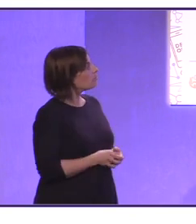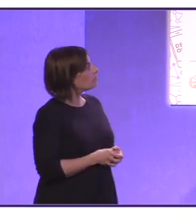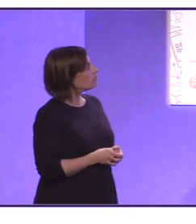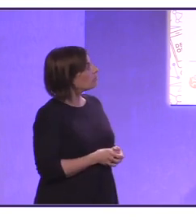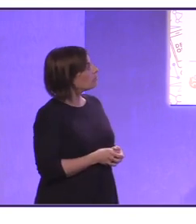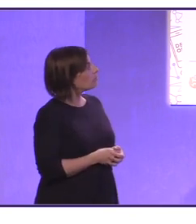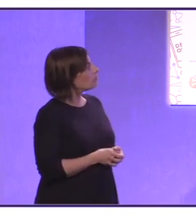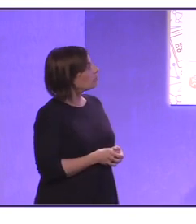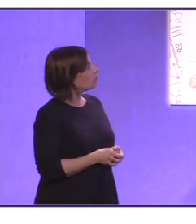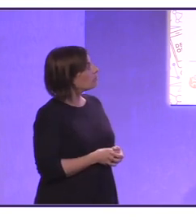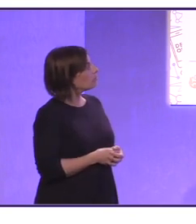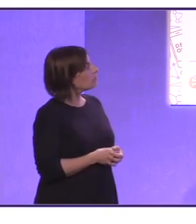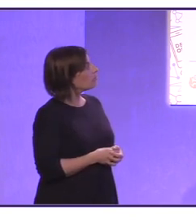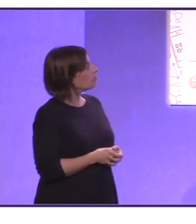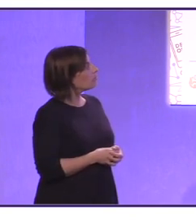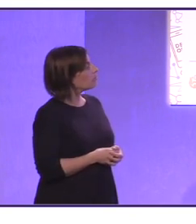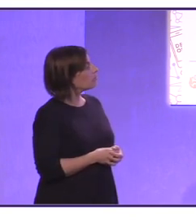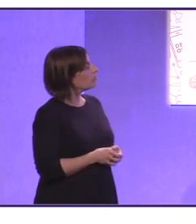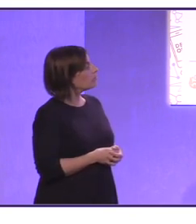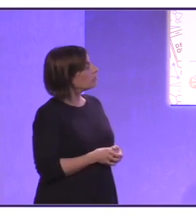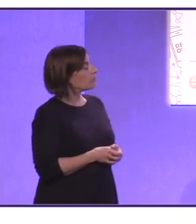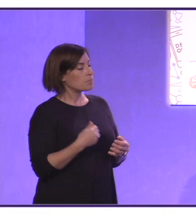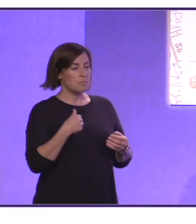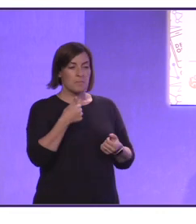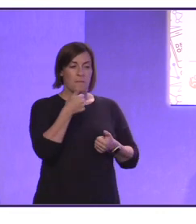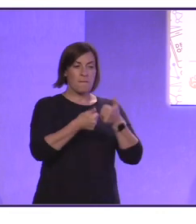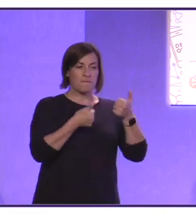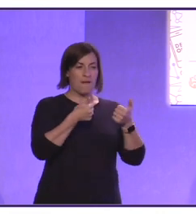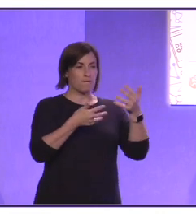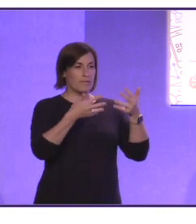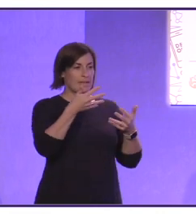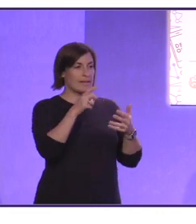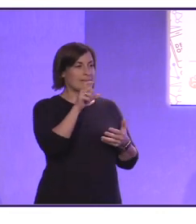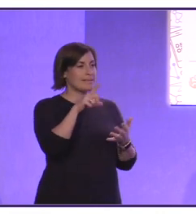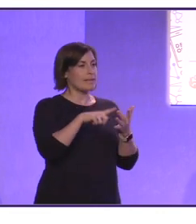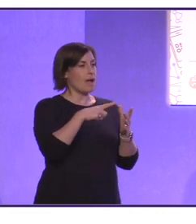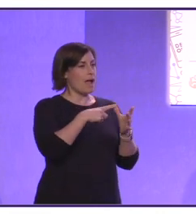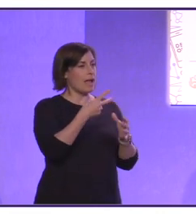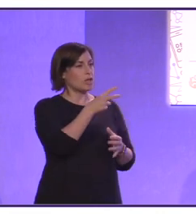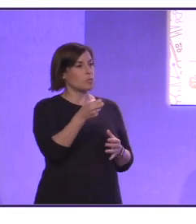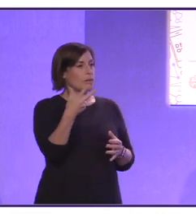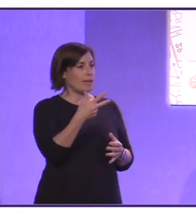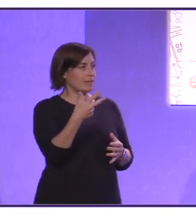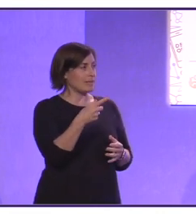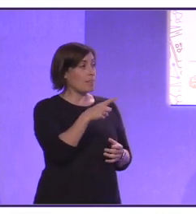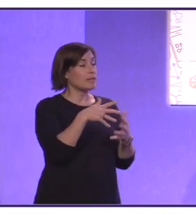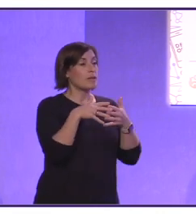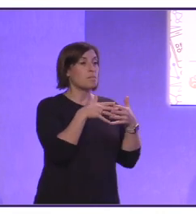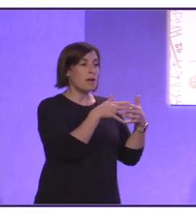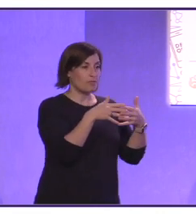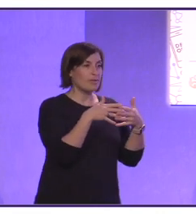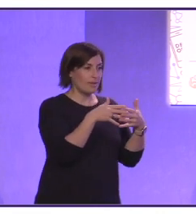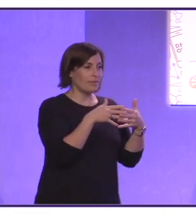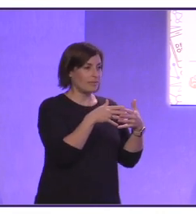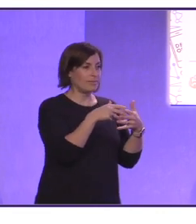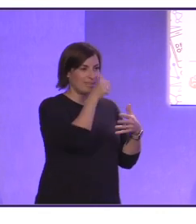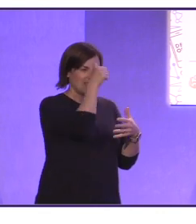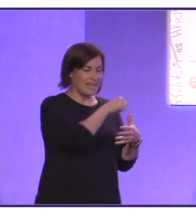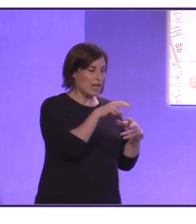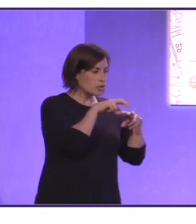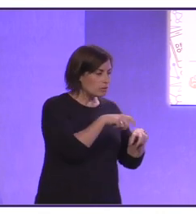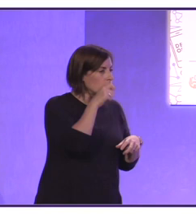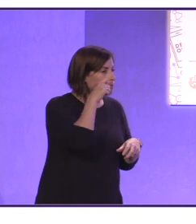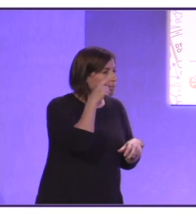figures. My favorite figure came from the CIA. I found it last night. The CIA in 2018, the America's intelligence agency, published a figure